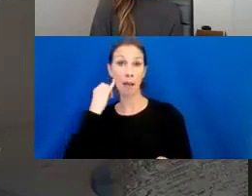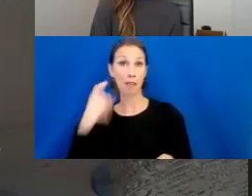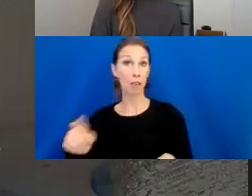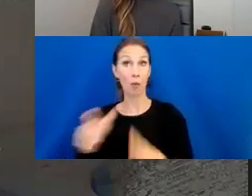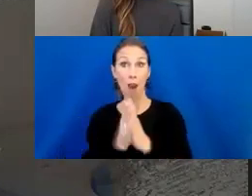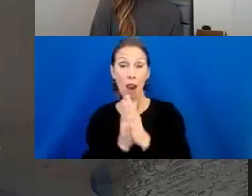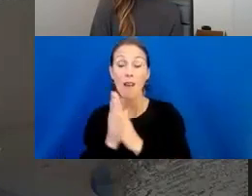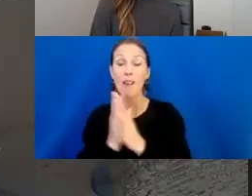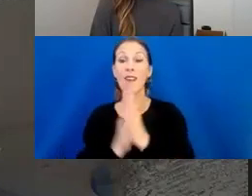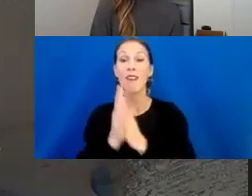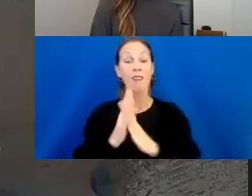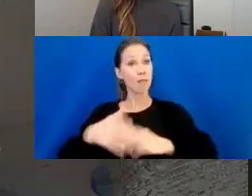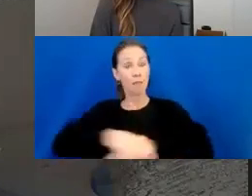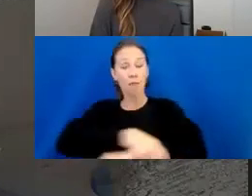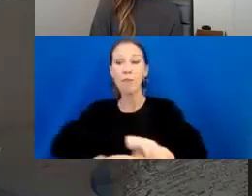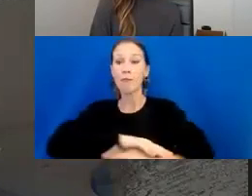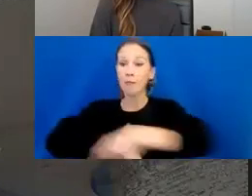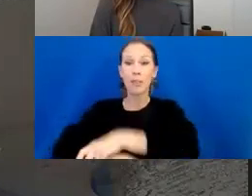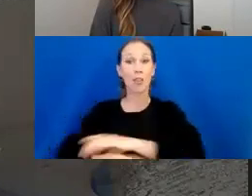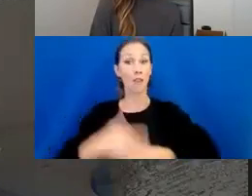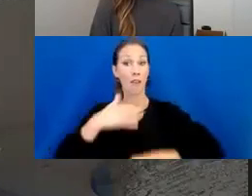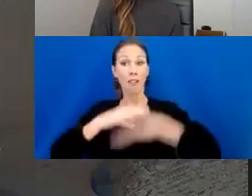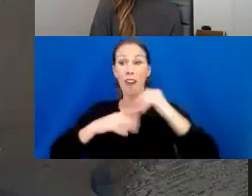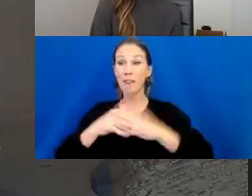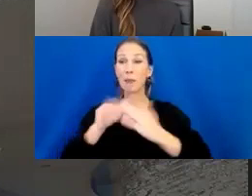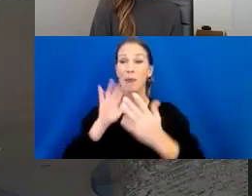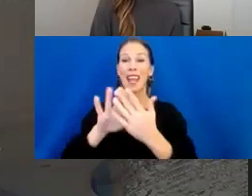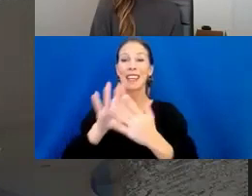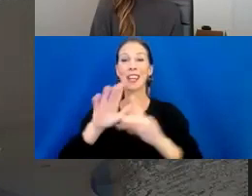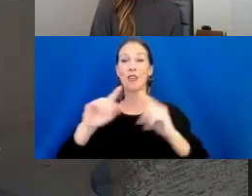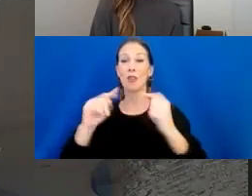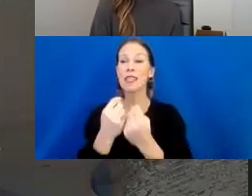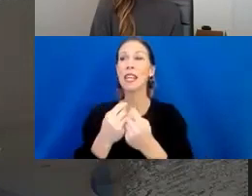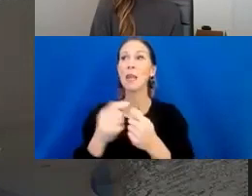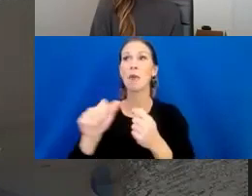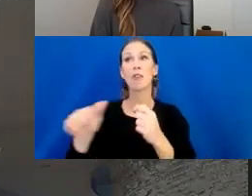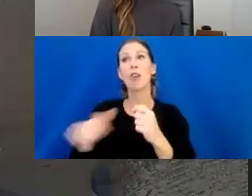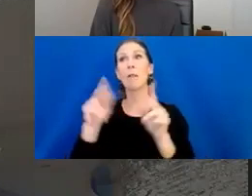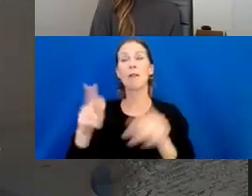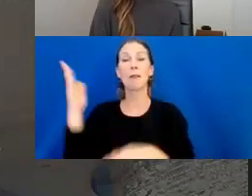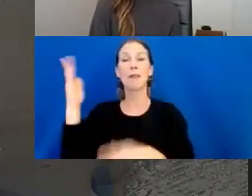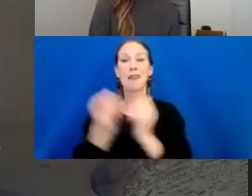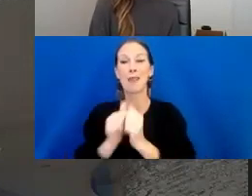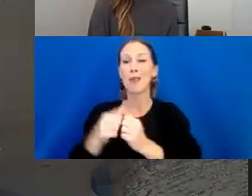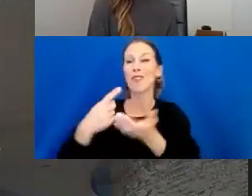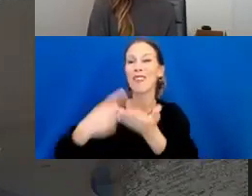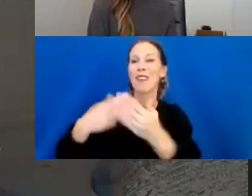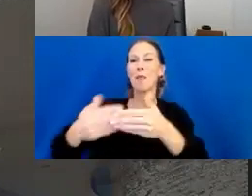ideally it is the chair, because that is, you know, one of the responsibilities of a chair. Thank you.